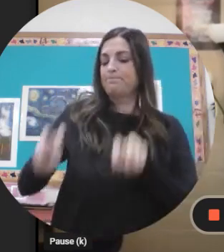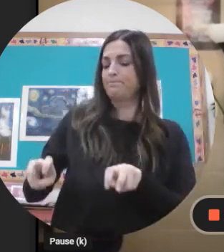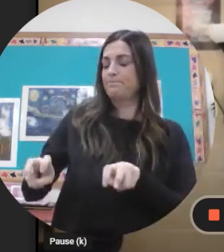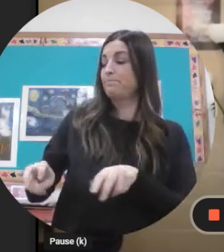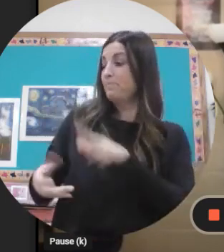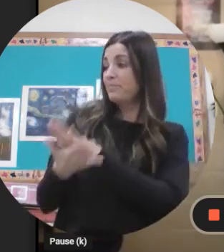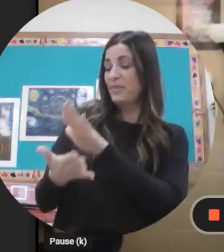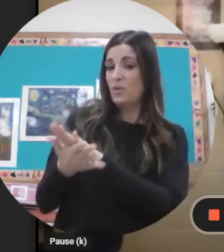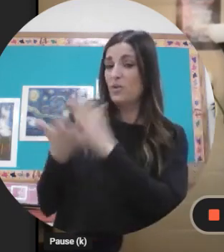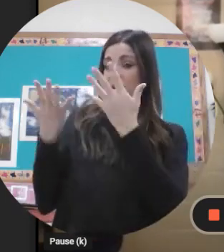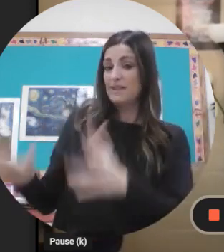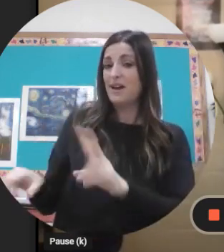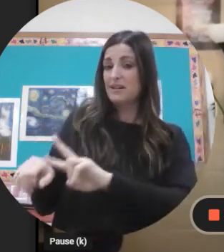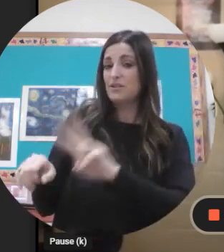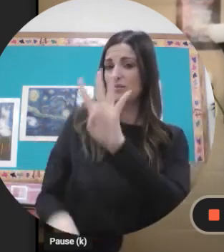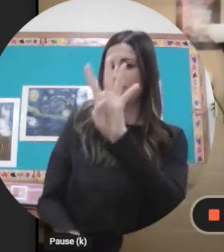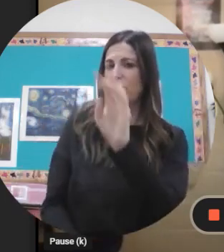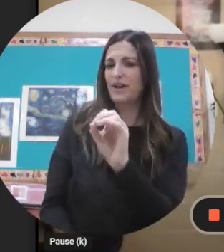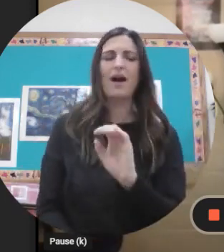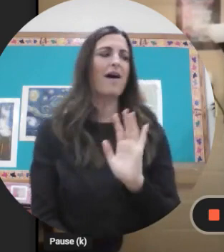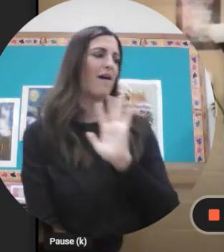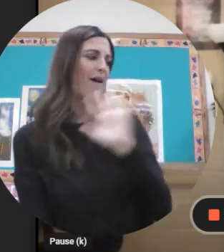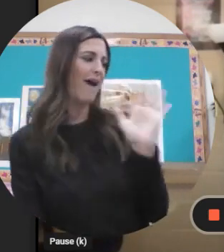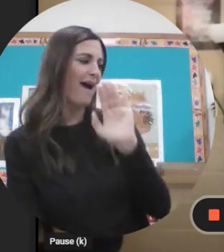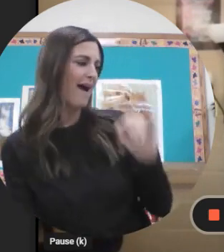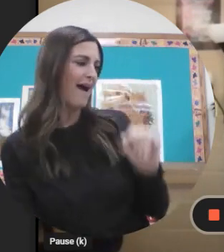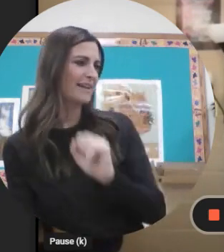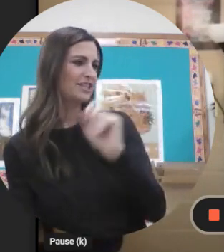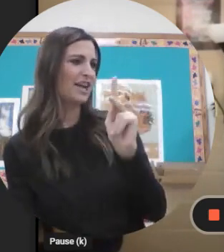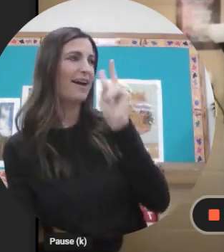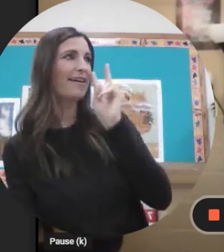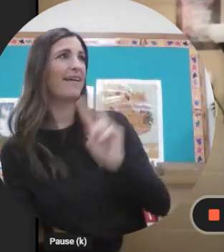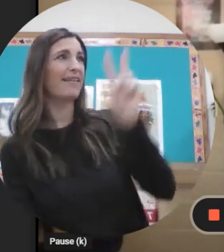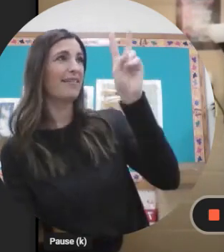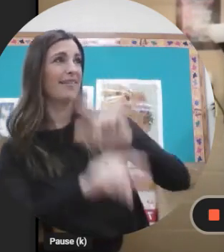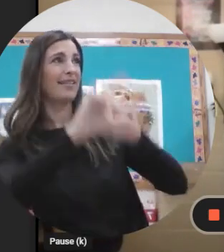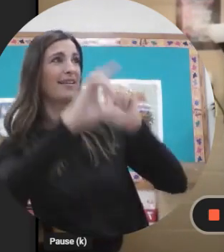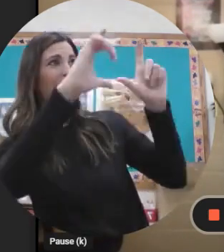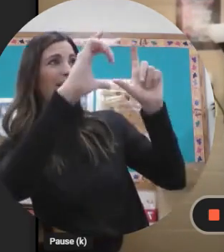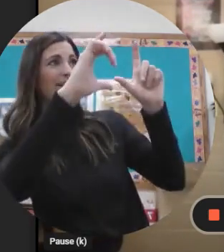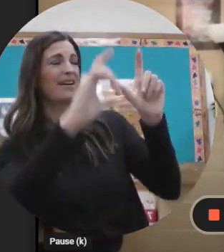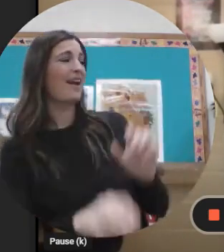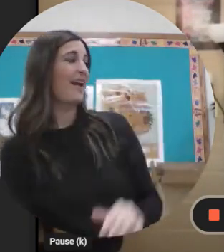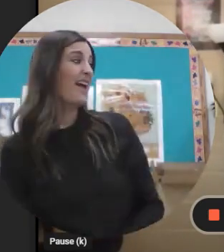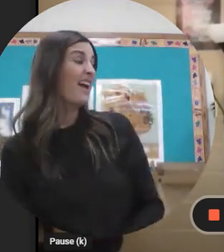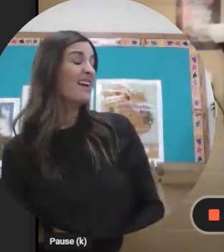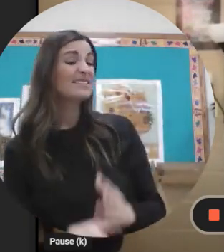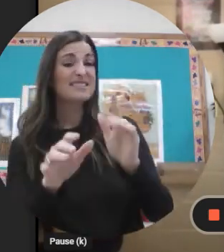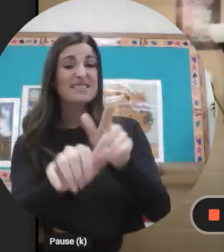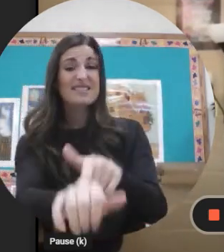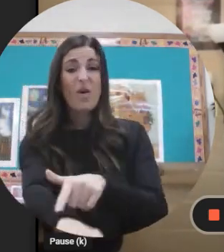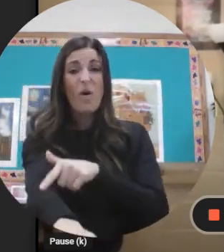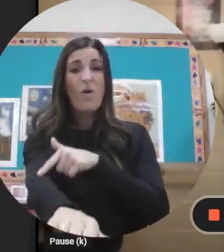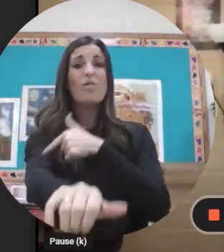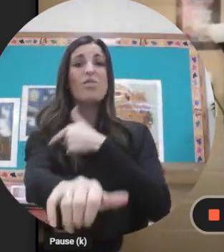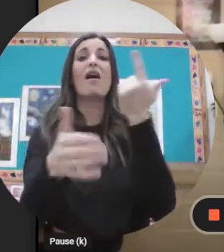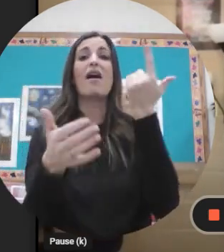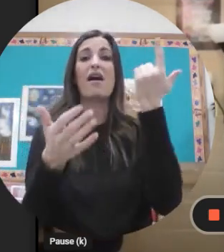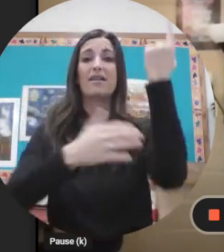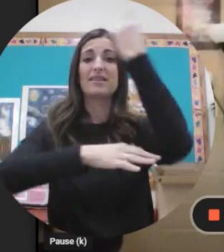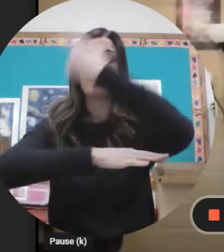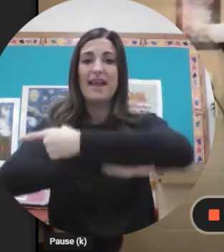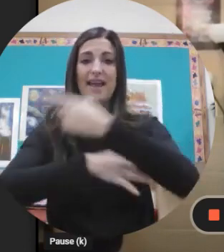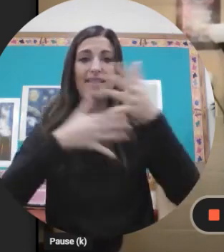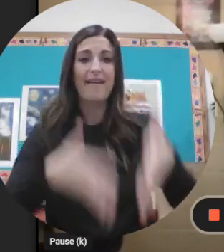2:40. "Hi, Jack." I glanced at the clock above the serving window. How could there still be so much time left? I